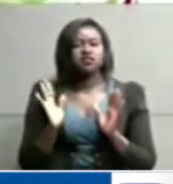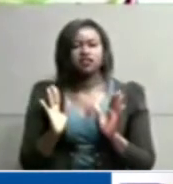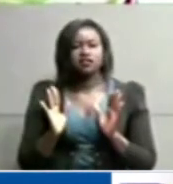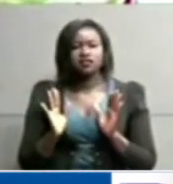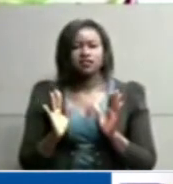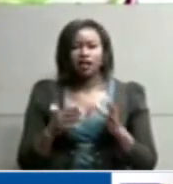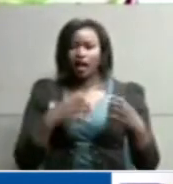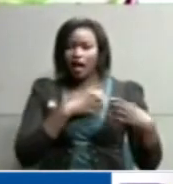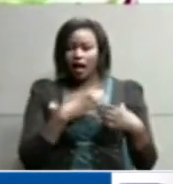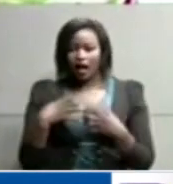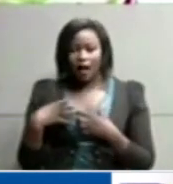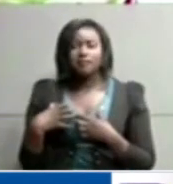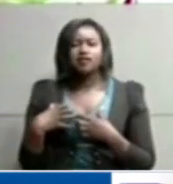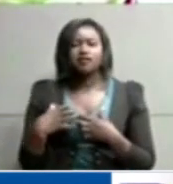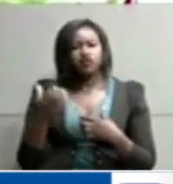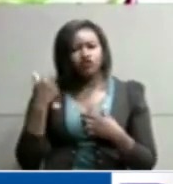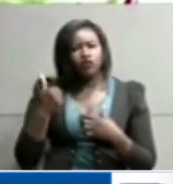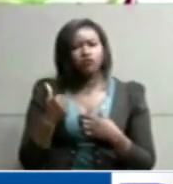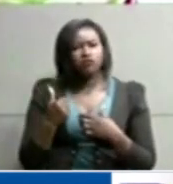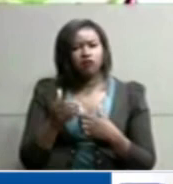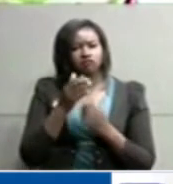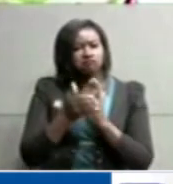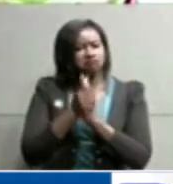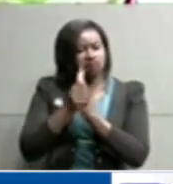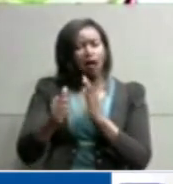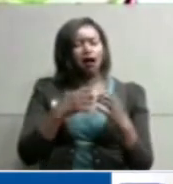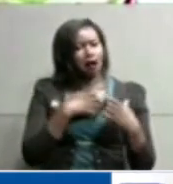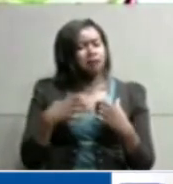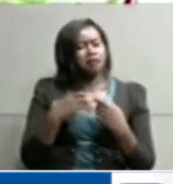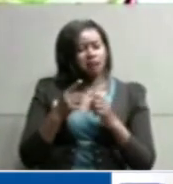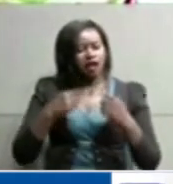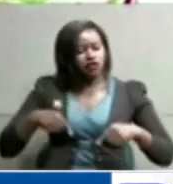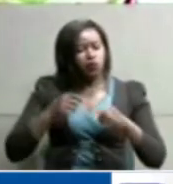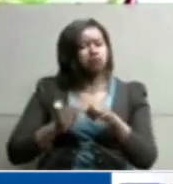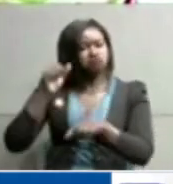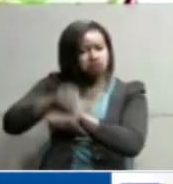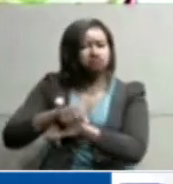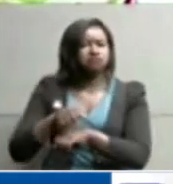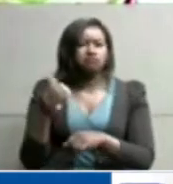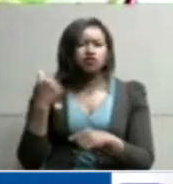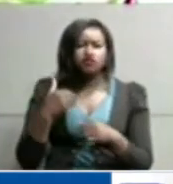the soldiers of the barracks, the soldiers of the salaries.